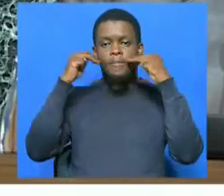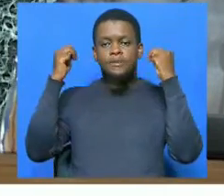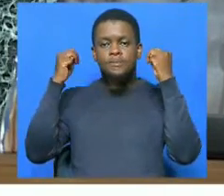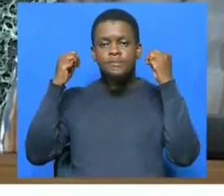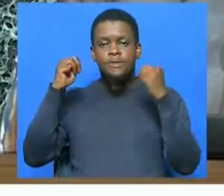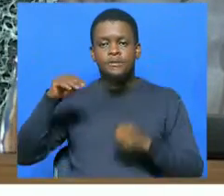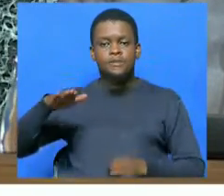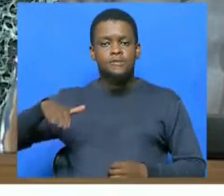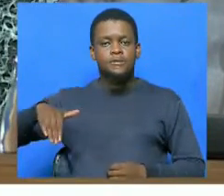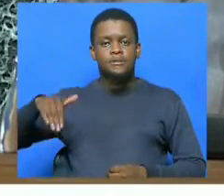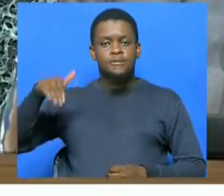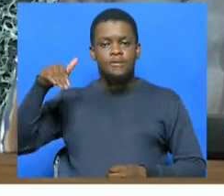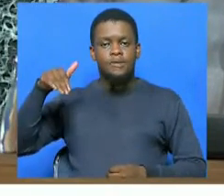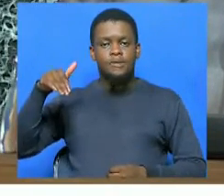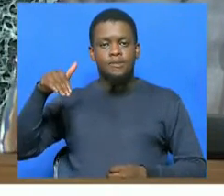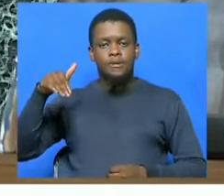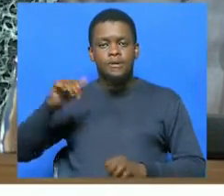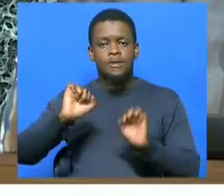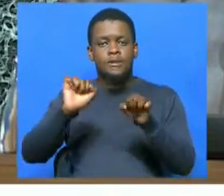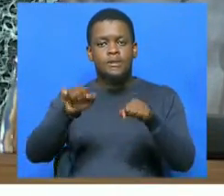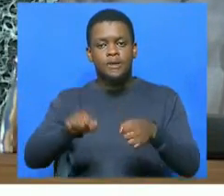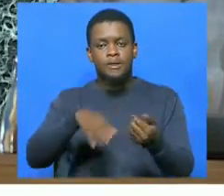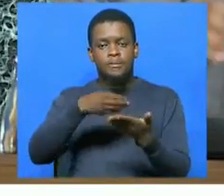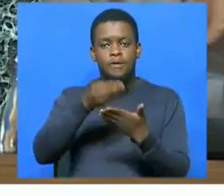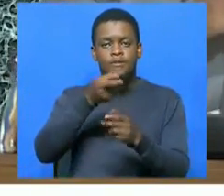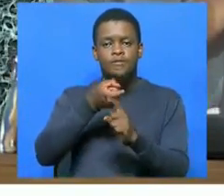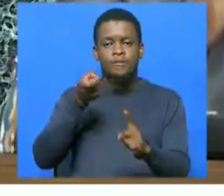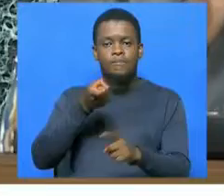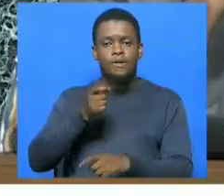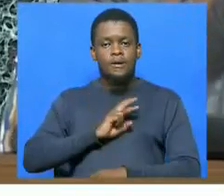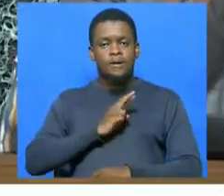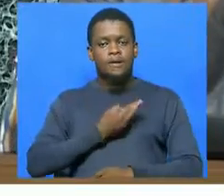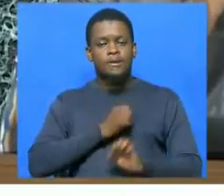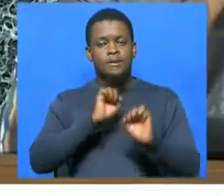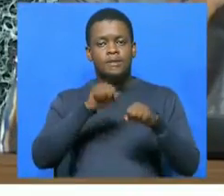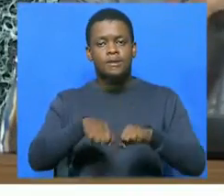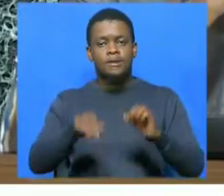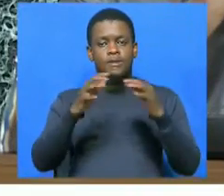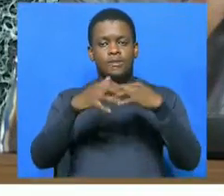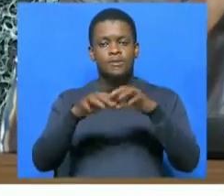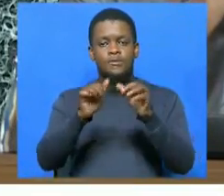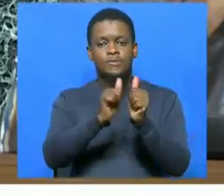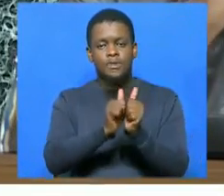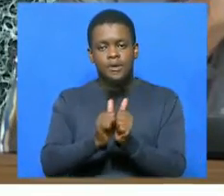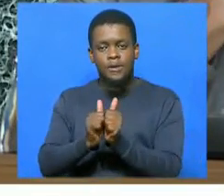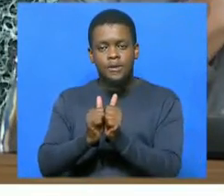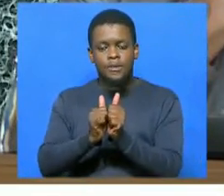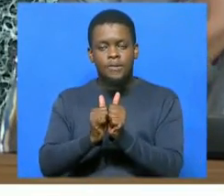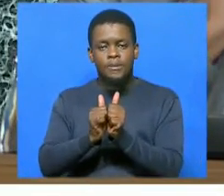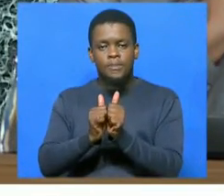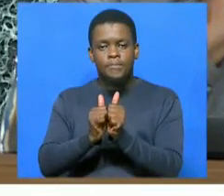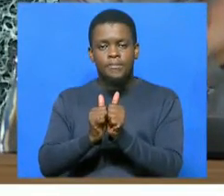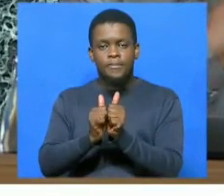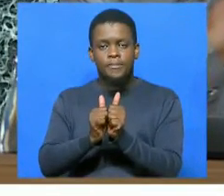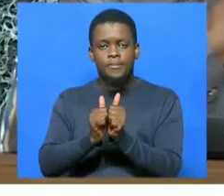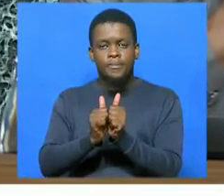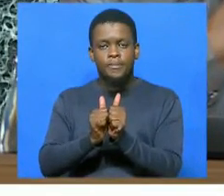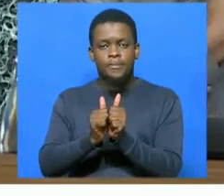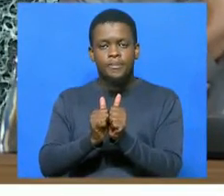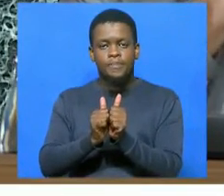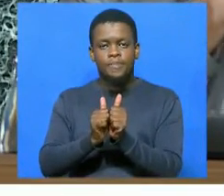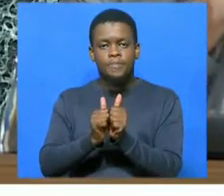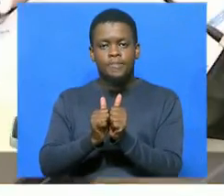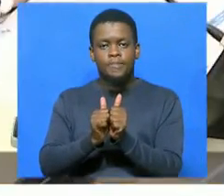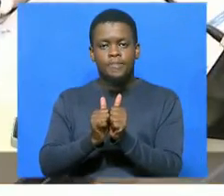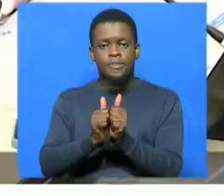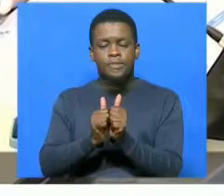Zimbabwe, and we want to make these available and produce them now at scale and avail them to the rest of the